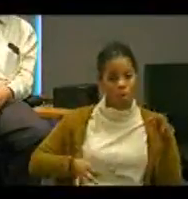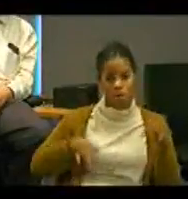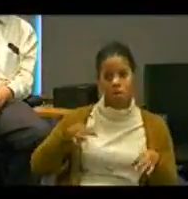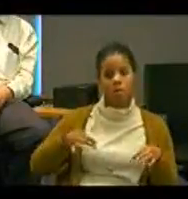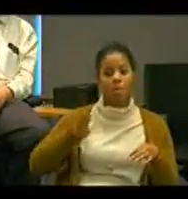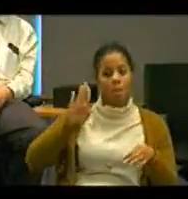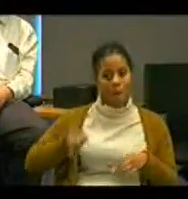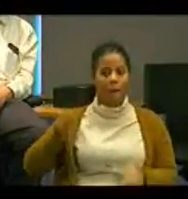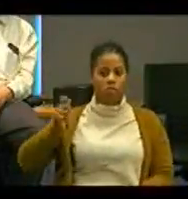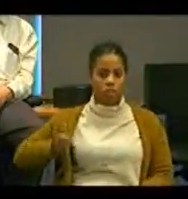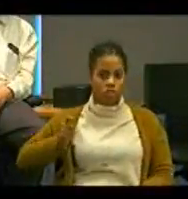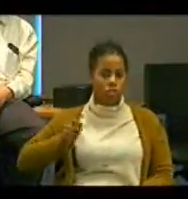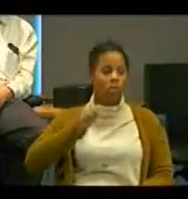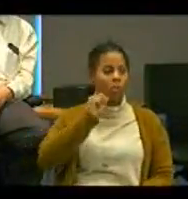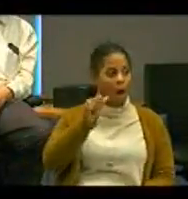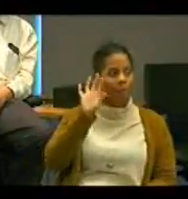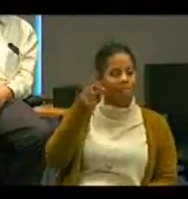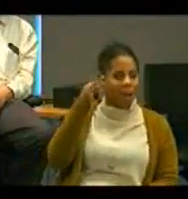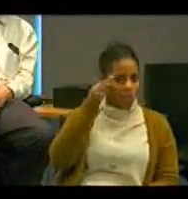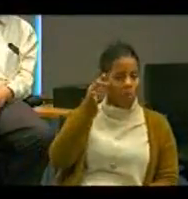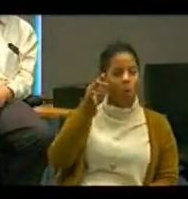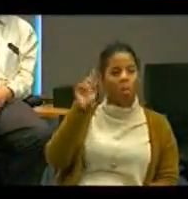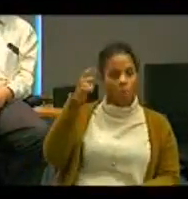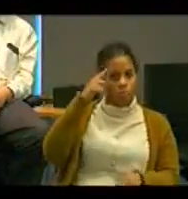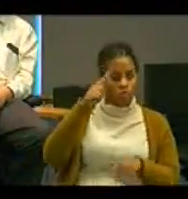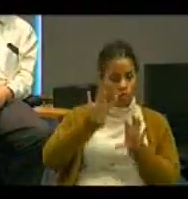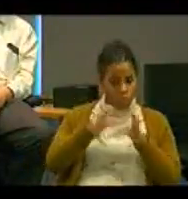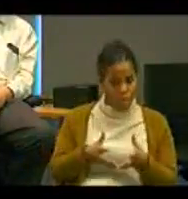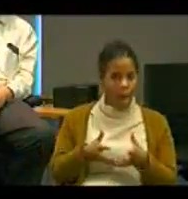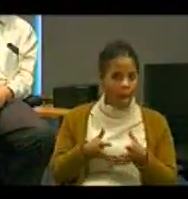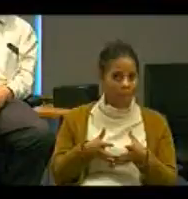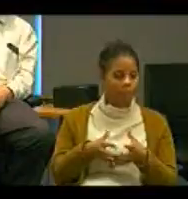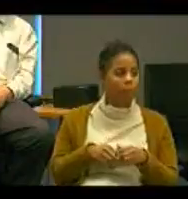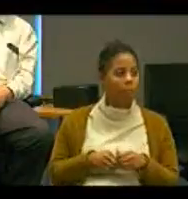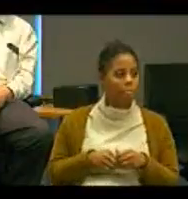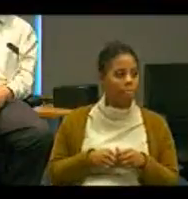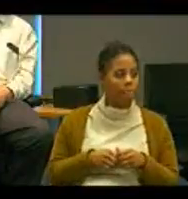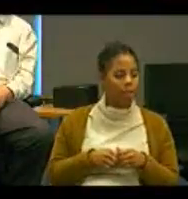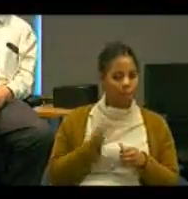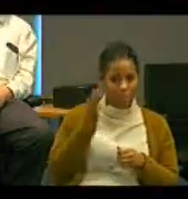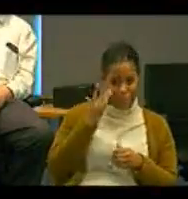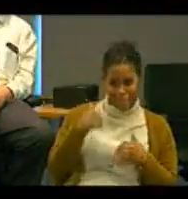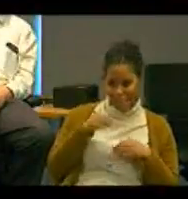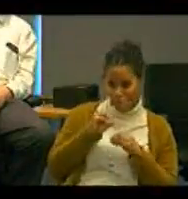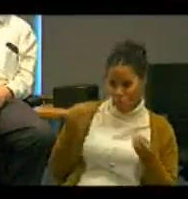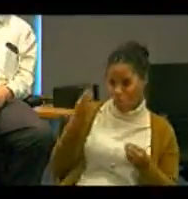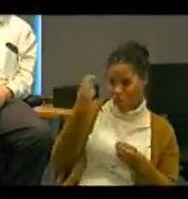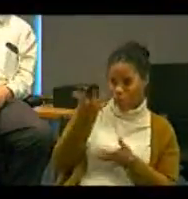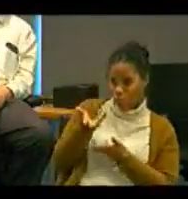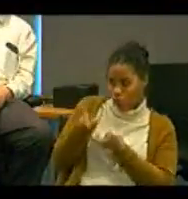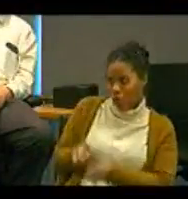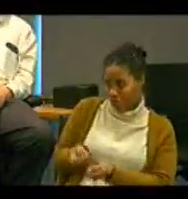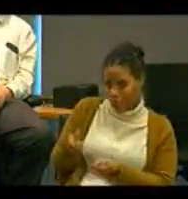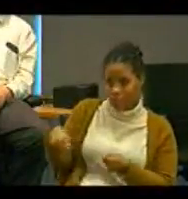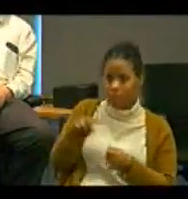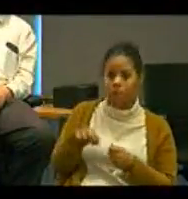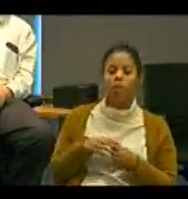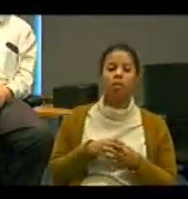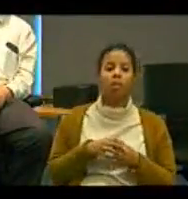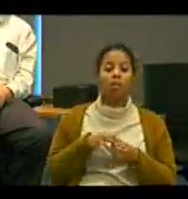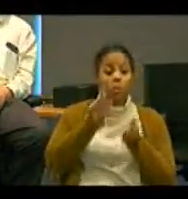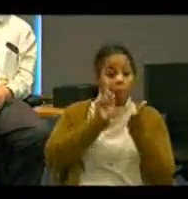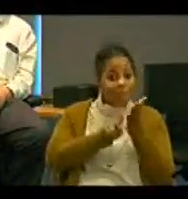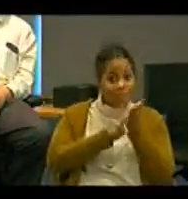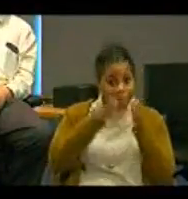by a federal bureaucrat who, as Ms. Harriet opened, the judgment of which we have no particular reason to trust, right? So these investigators came